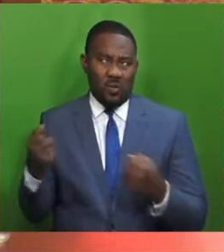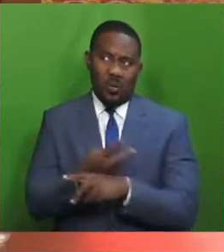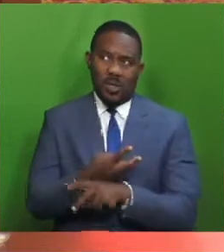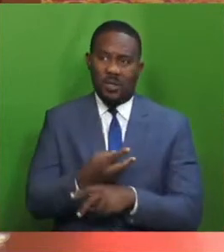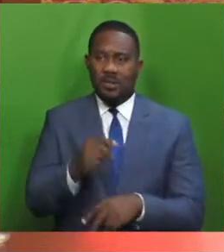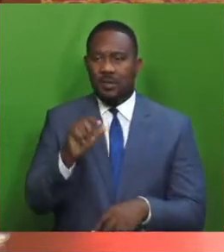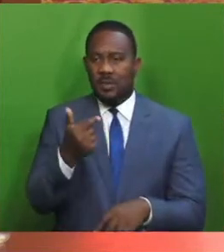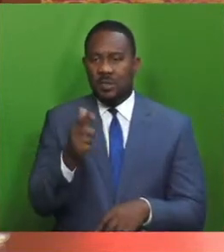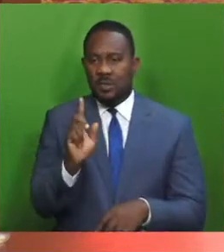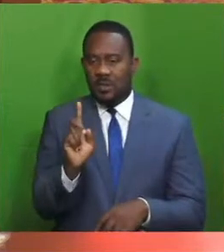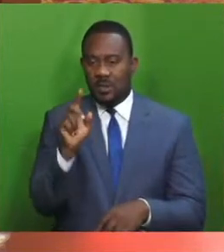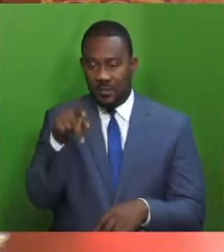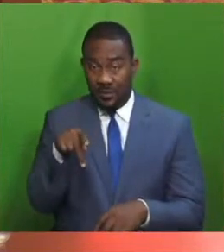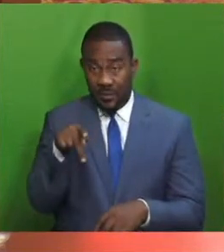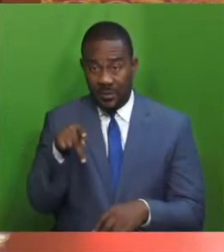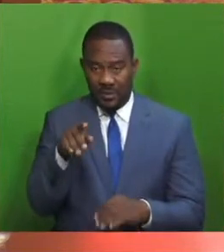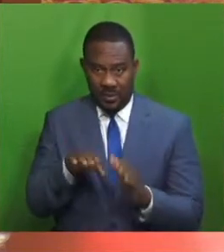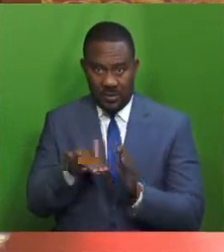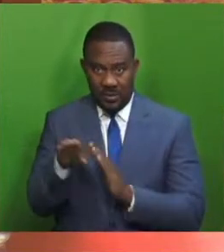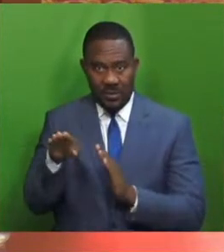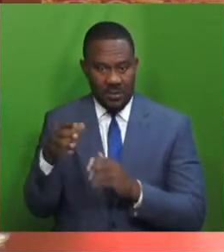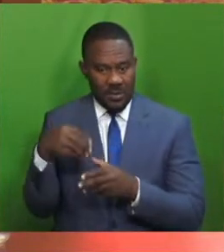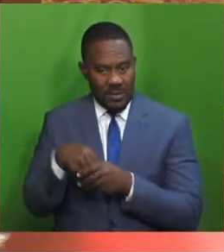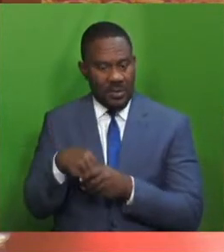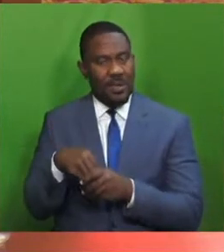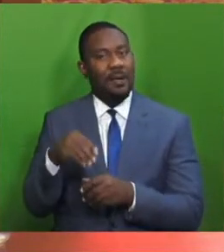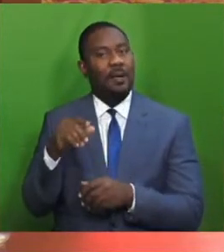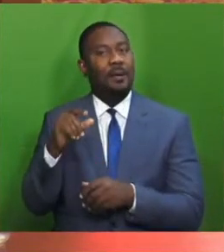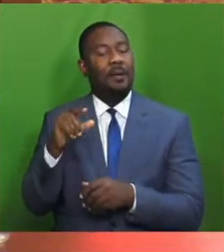growth in 36 years.